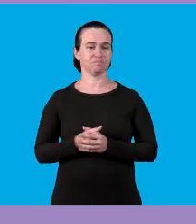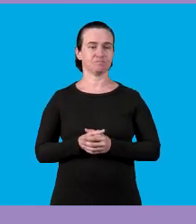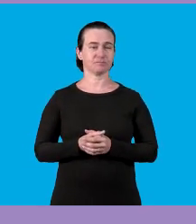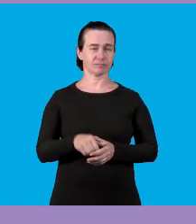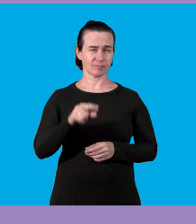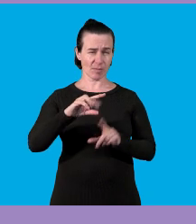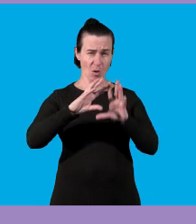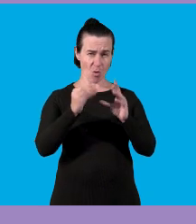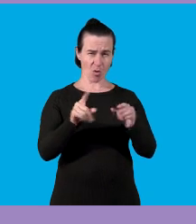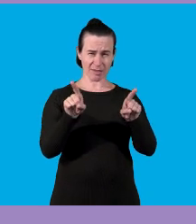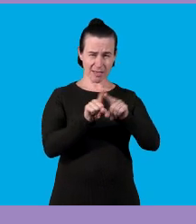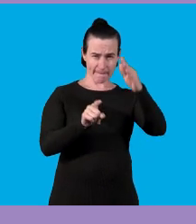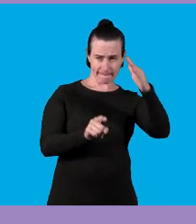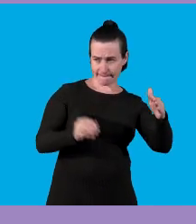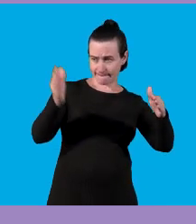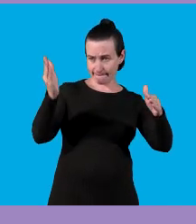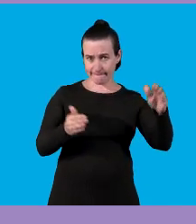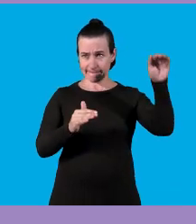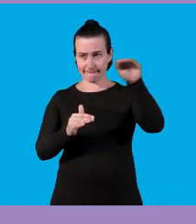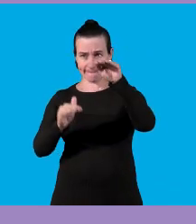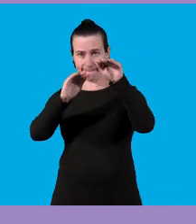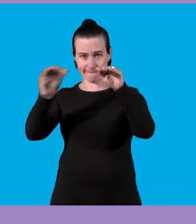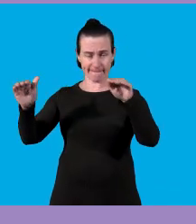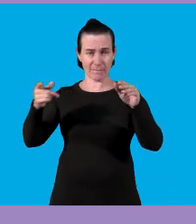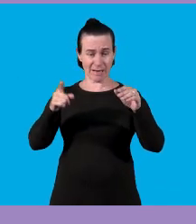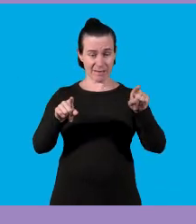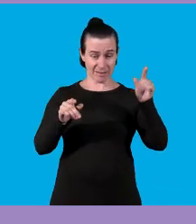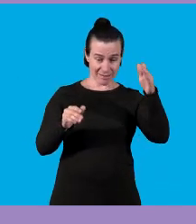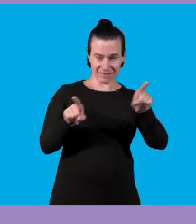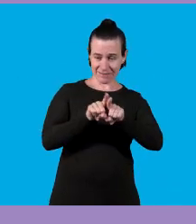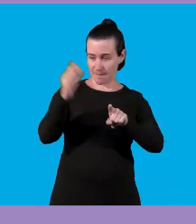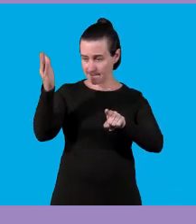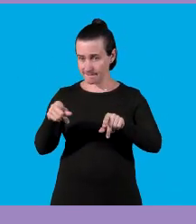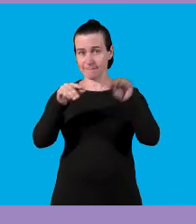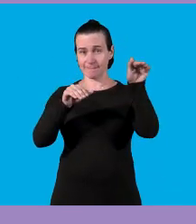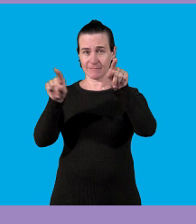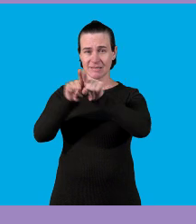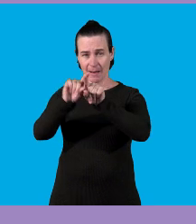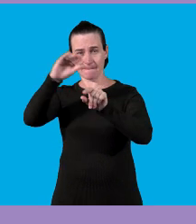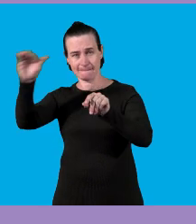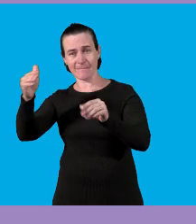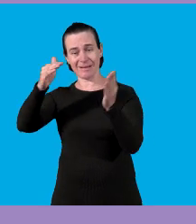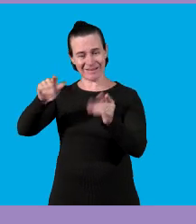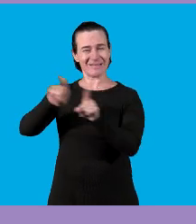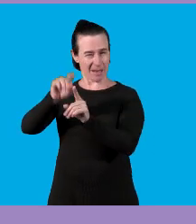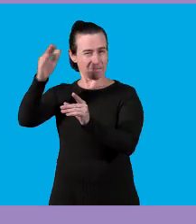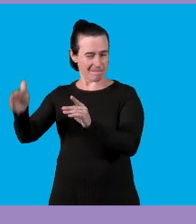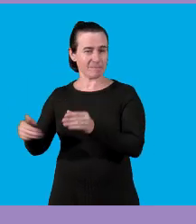YZ. And therefore, because all the sides are equal, we then say that means